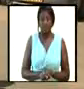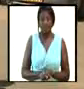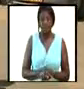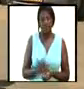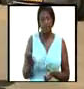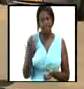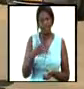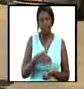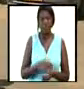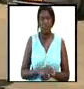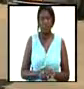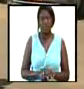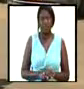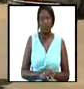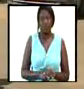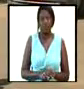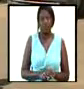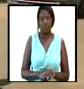Liz!